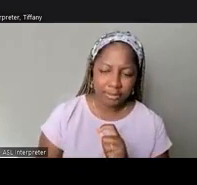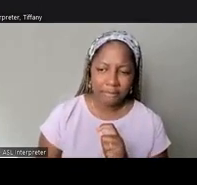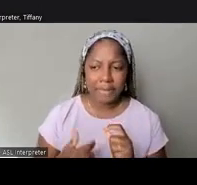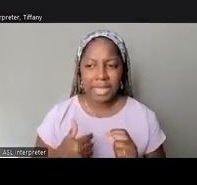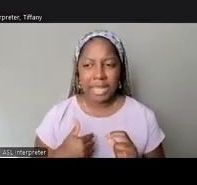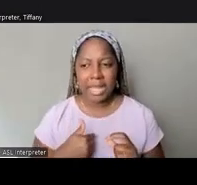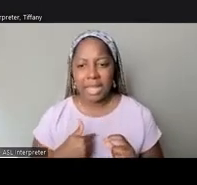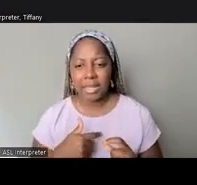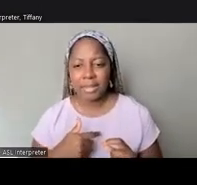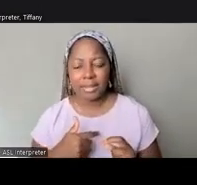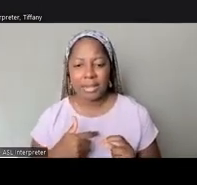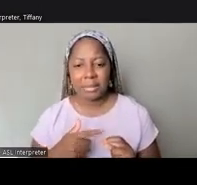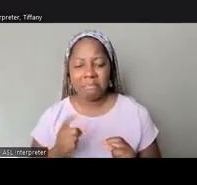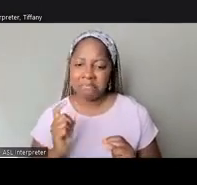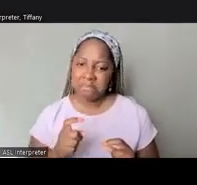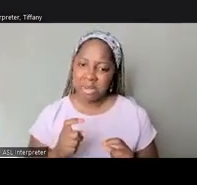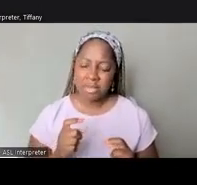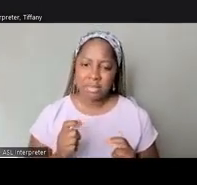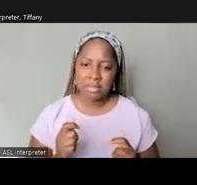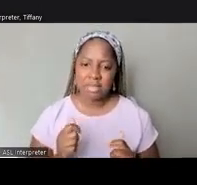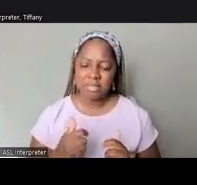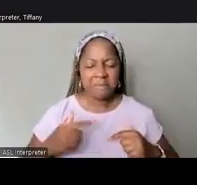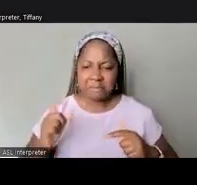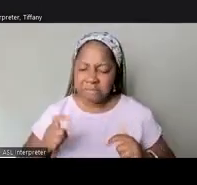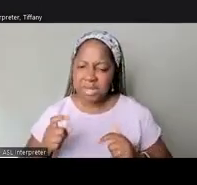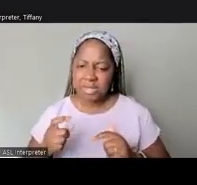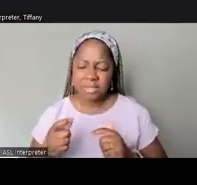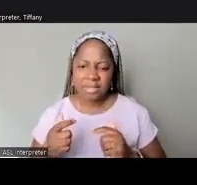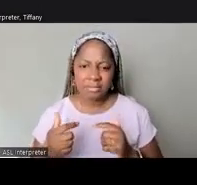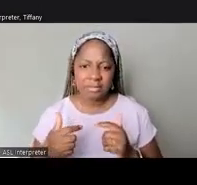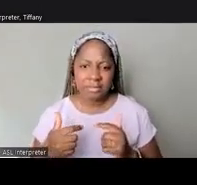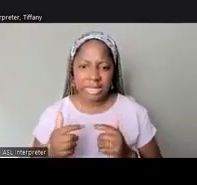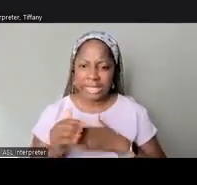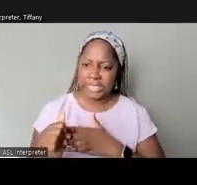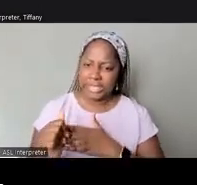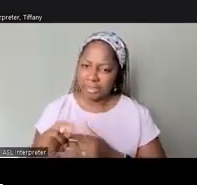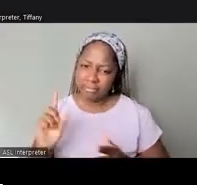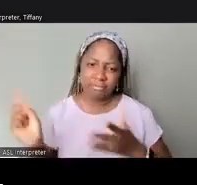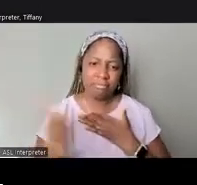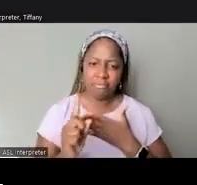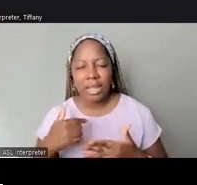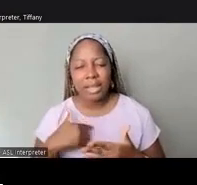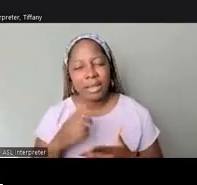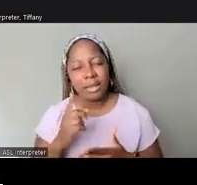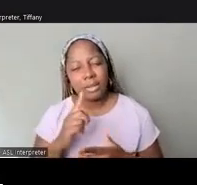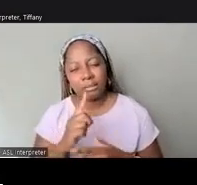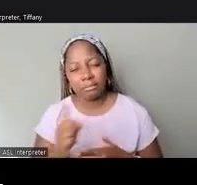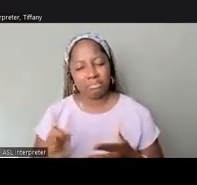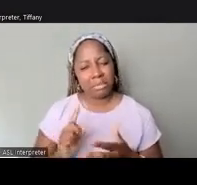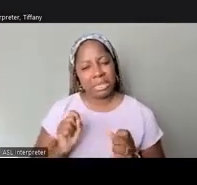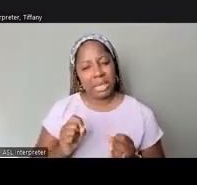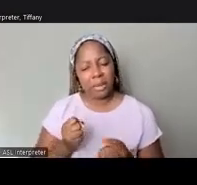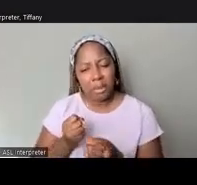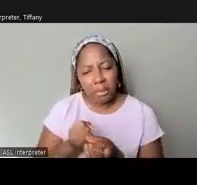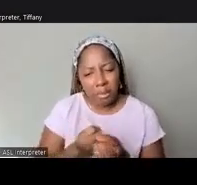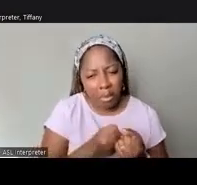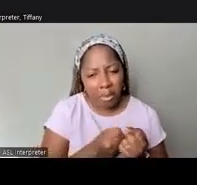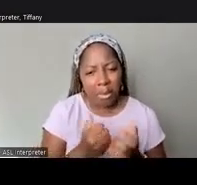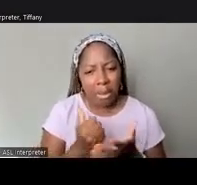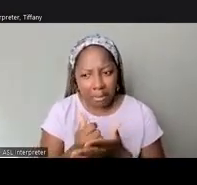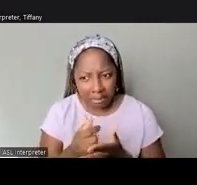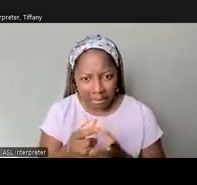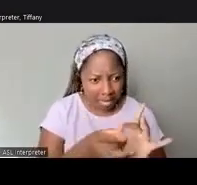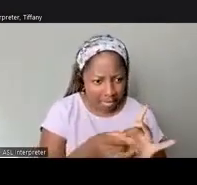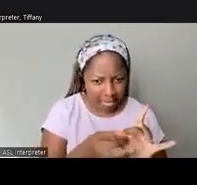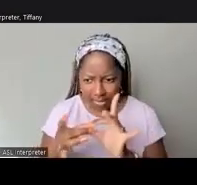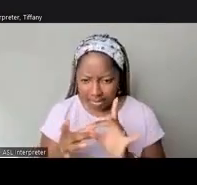the face, the person that's driving the train. I can be a support and a connector and in a different way and still be